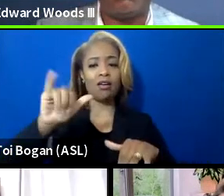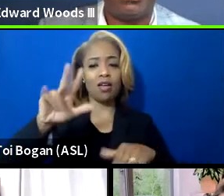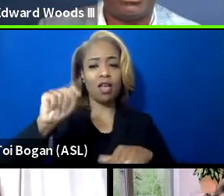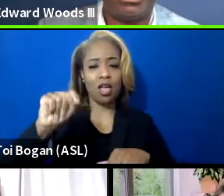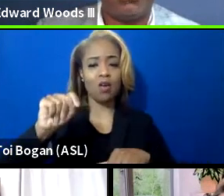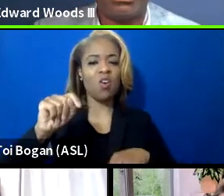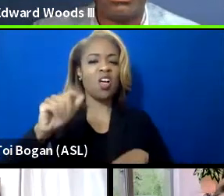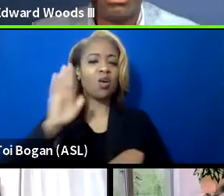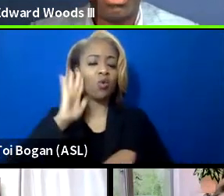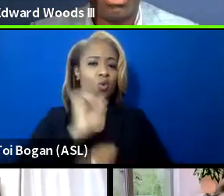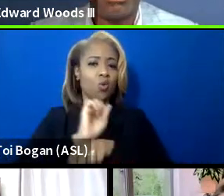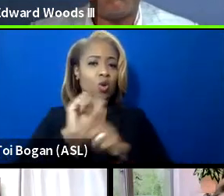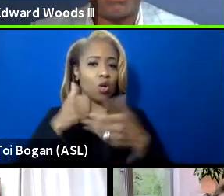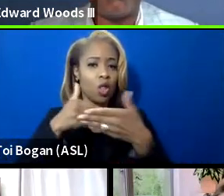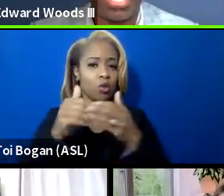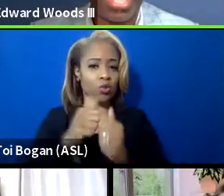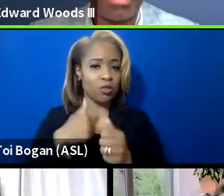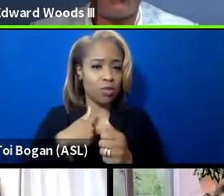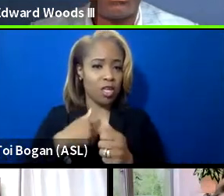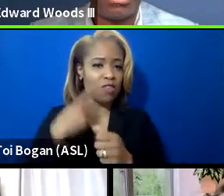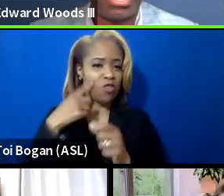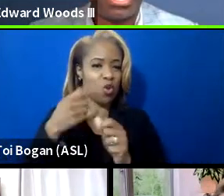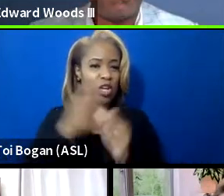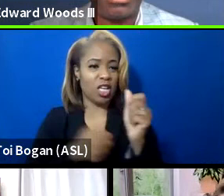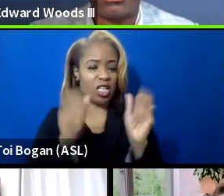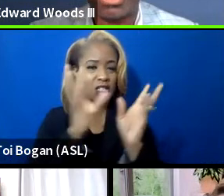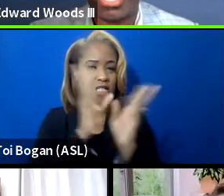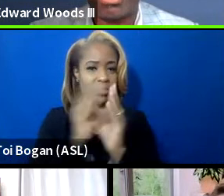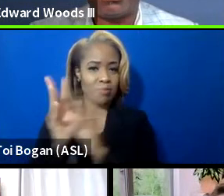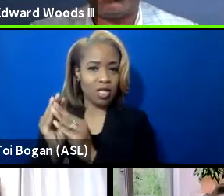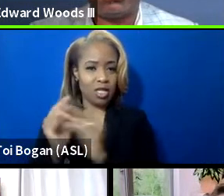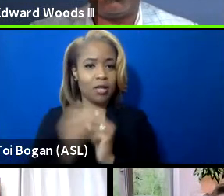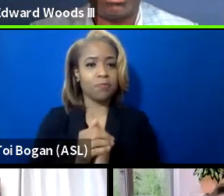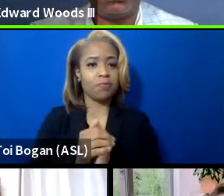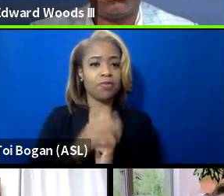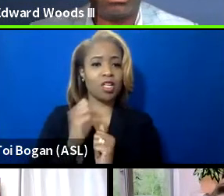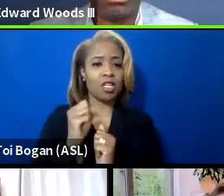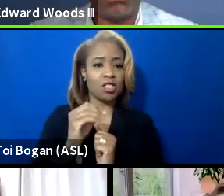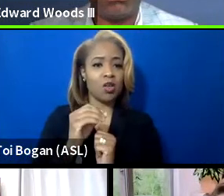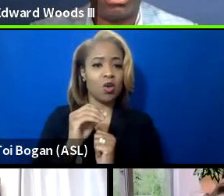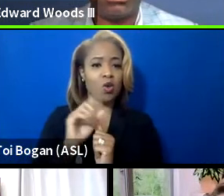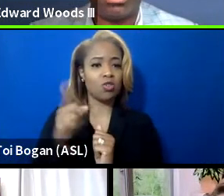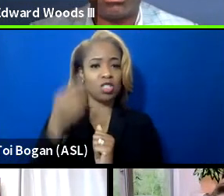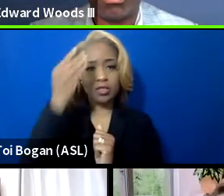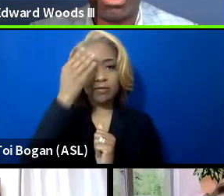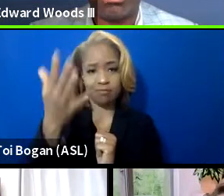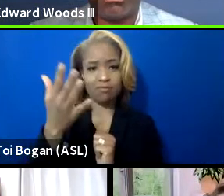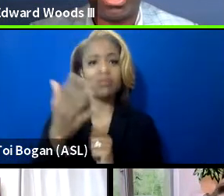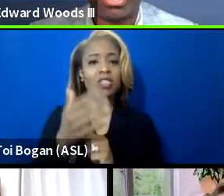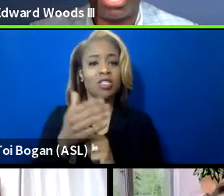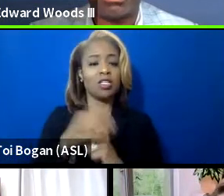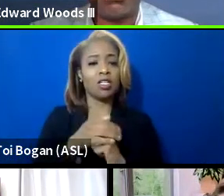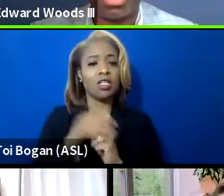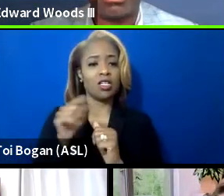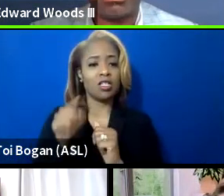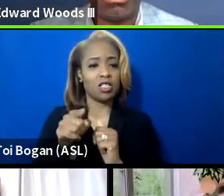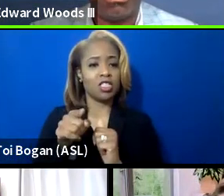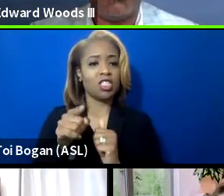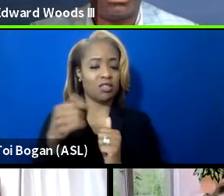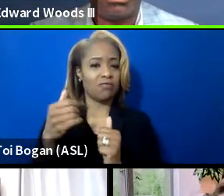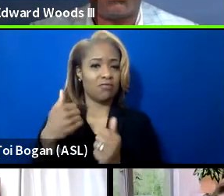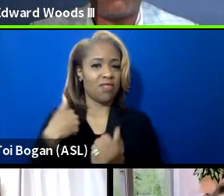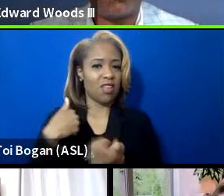each of the event hearings that we have at this time. So just wanted you to know that she is on a